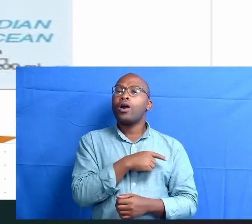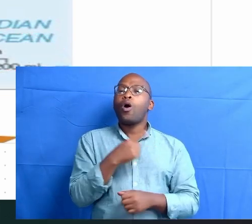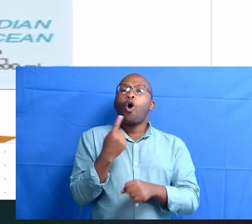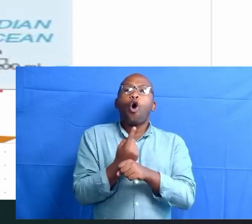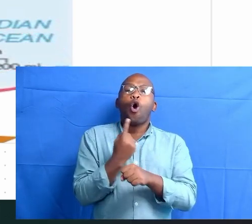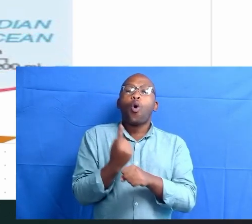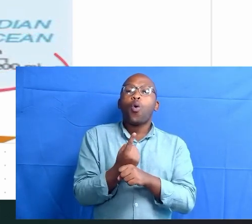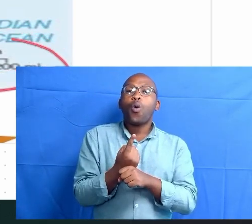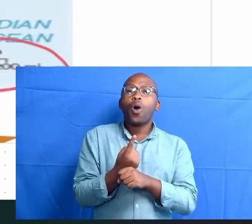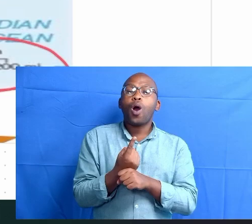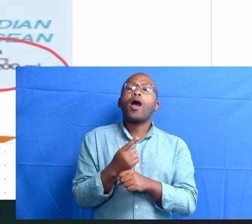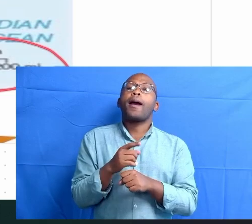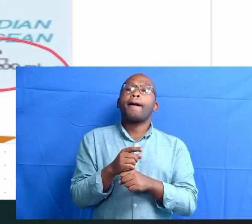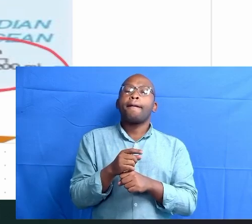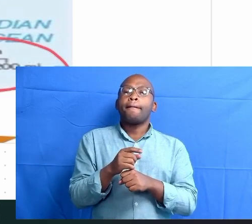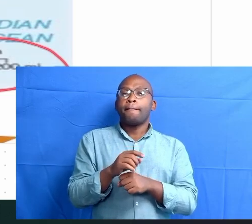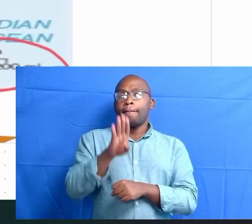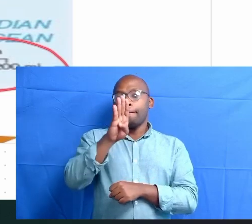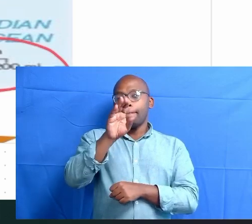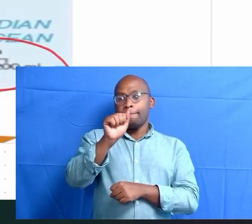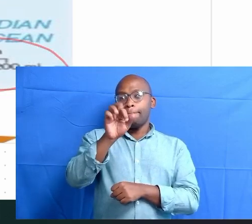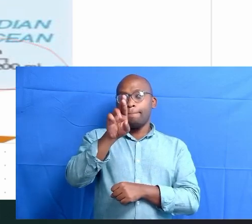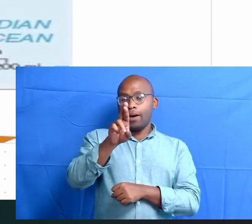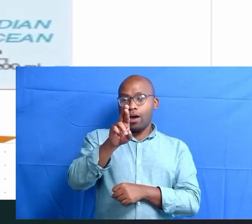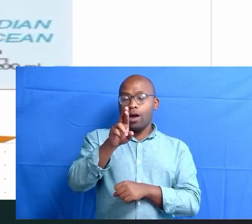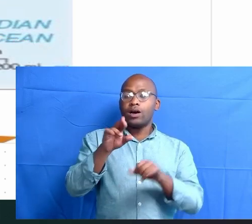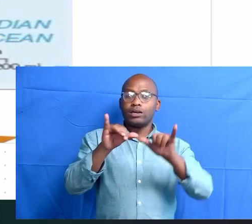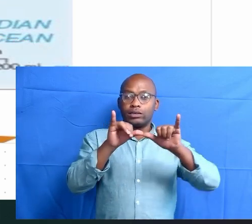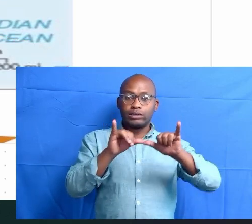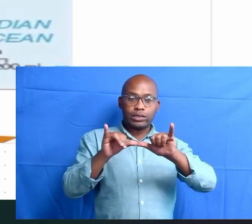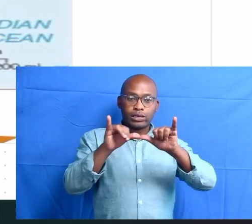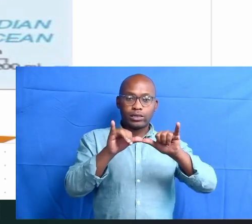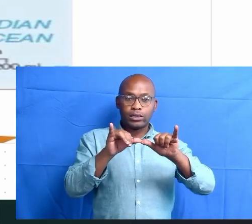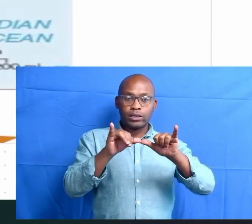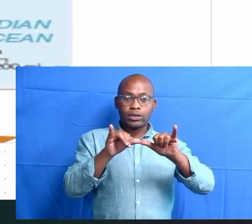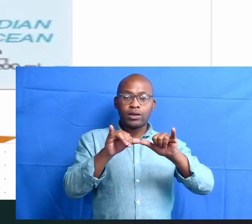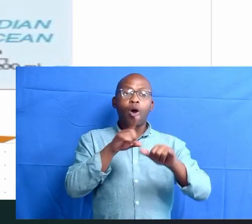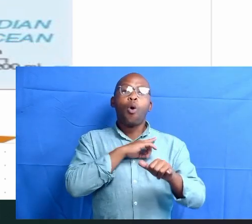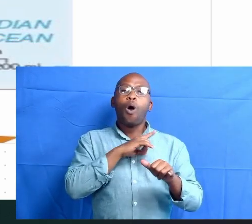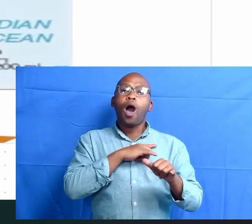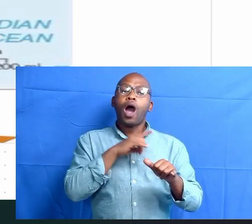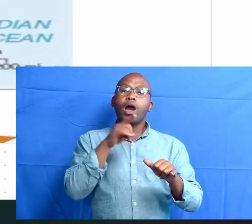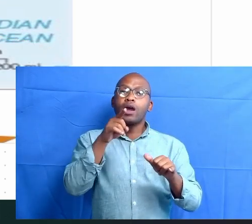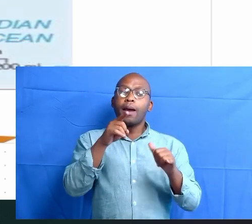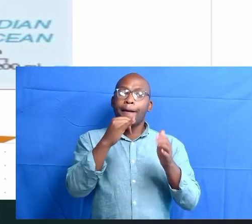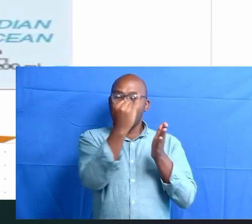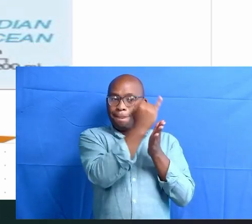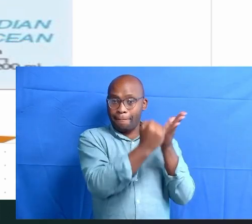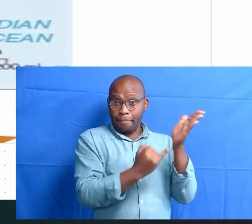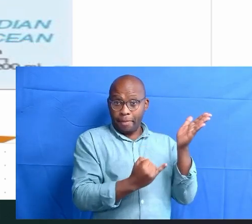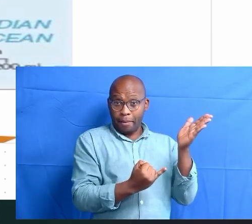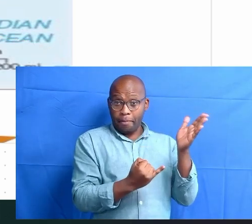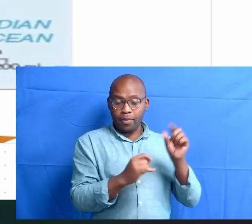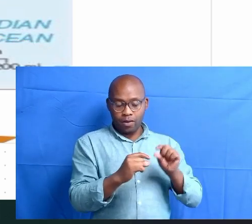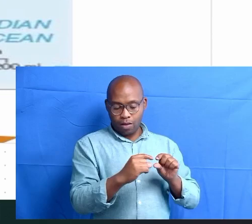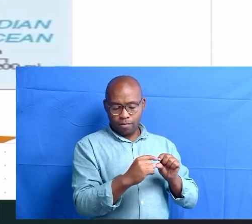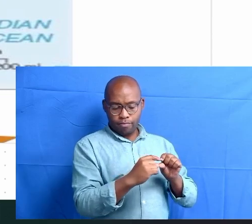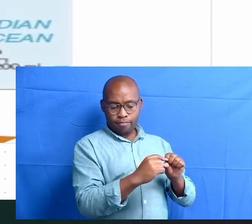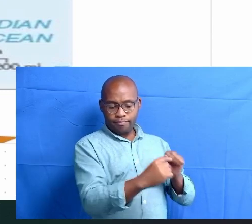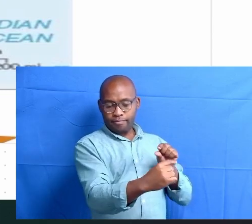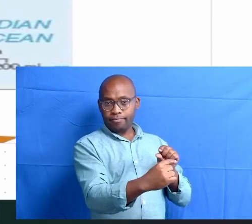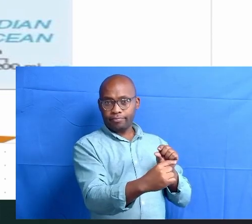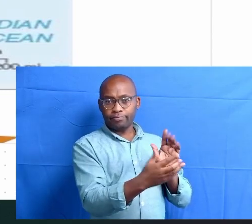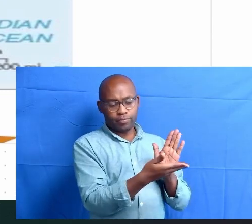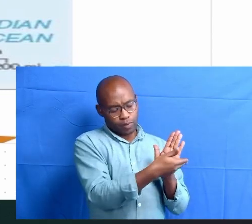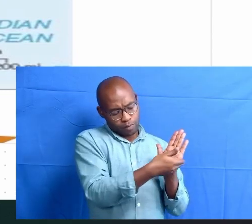scale. It's being identified. So the scales on the map is being written at the bottom. As you can see, there